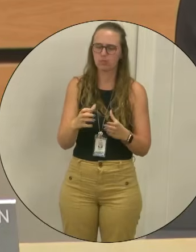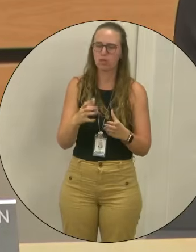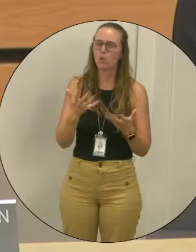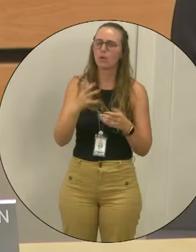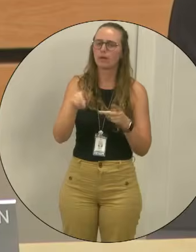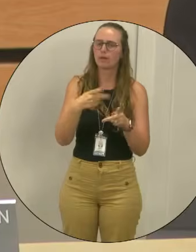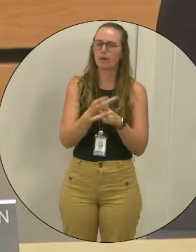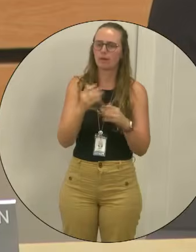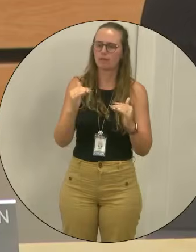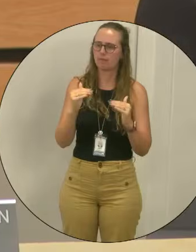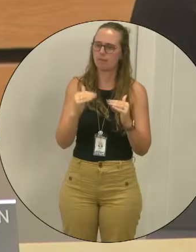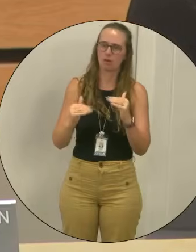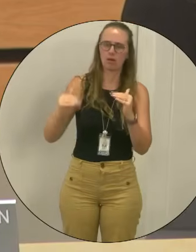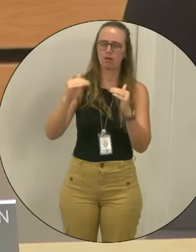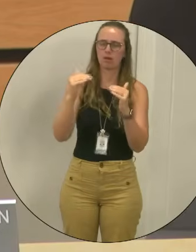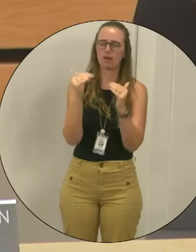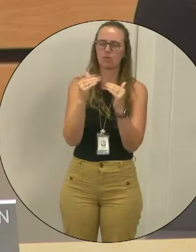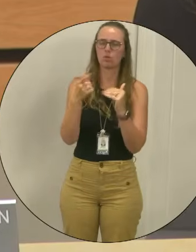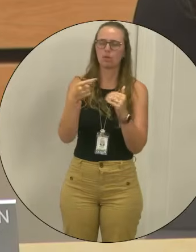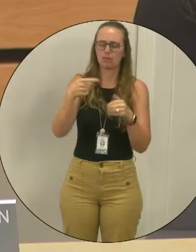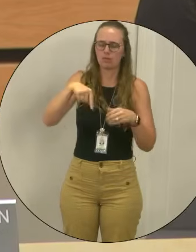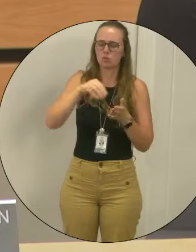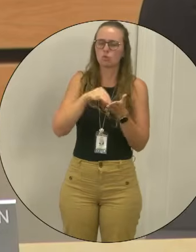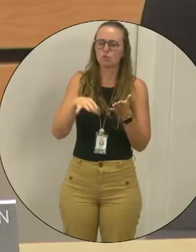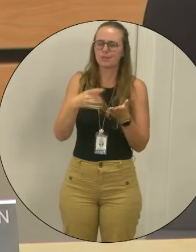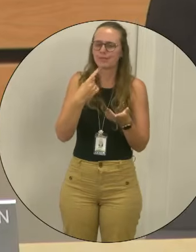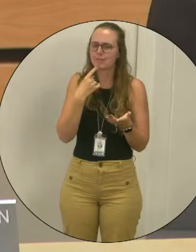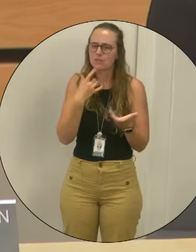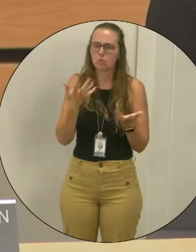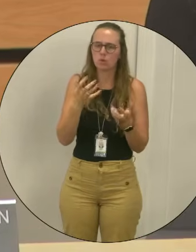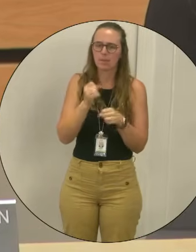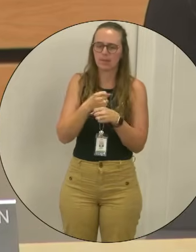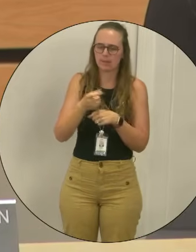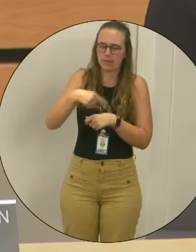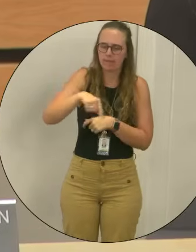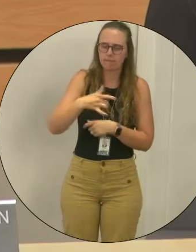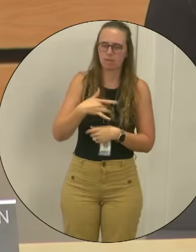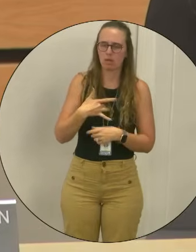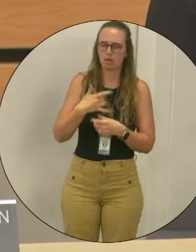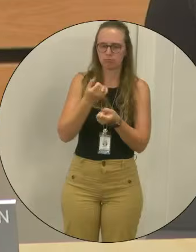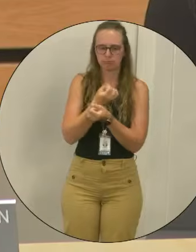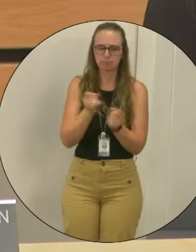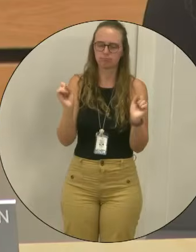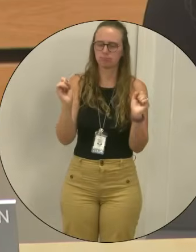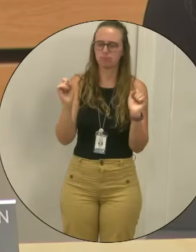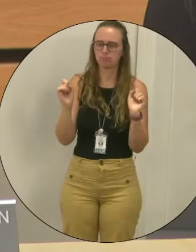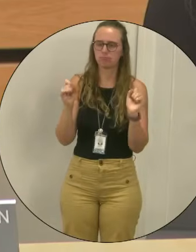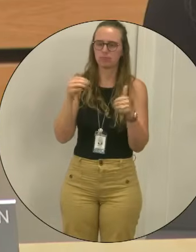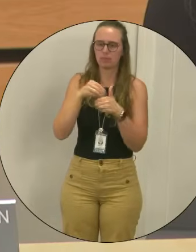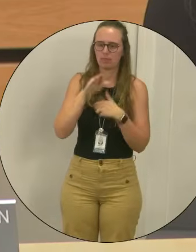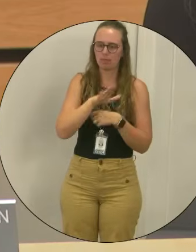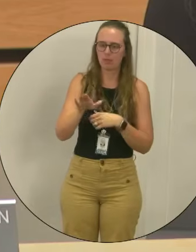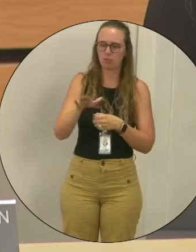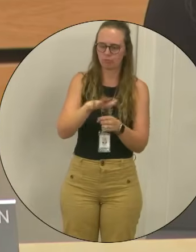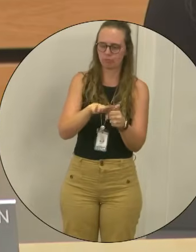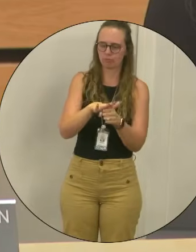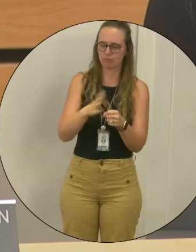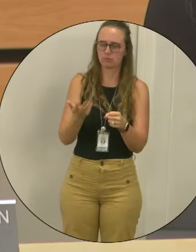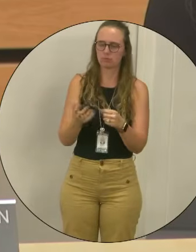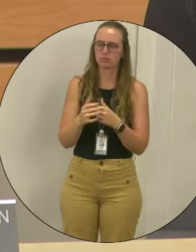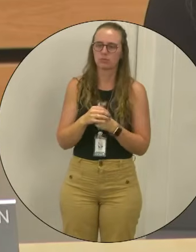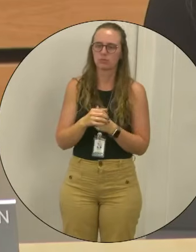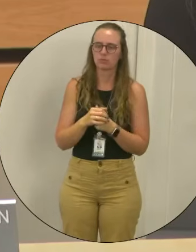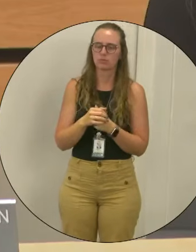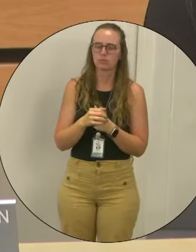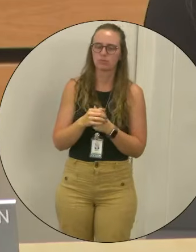high level, what were they saying? What makes them feel secure in their setting?